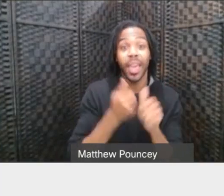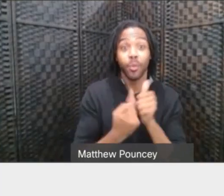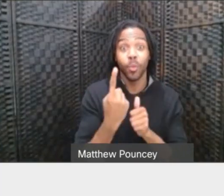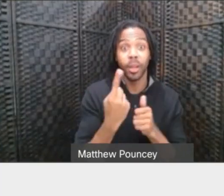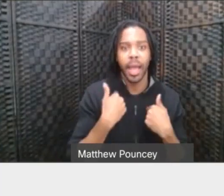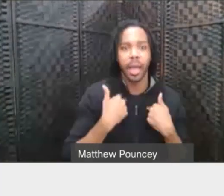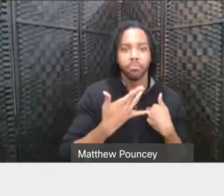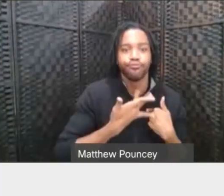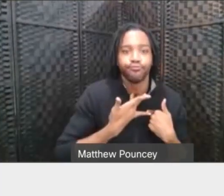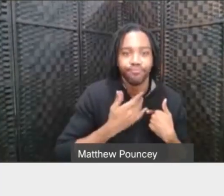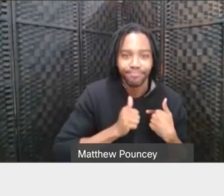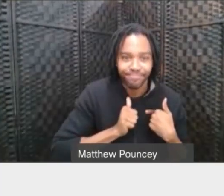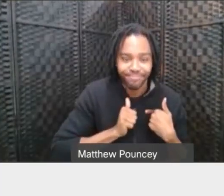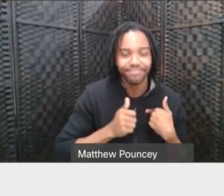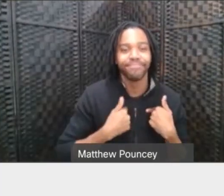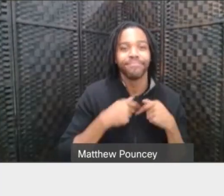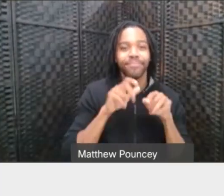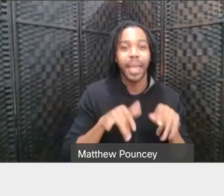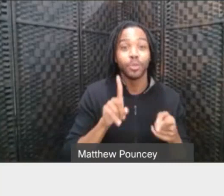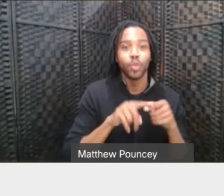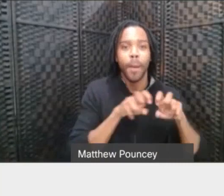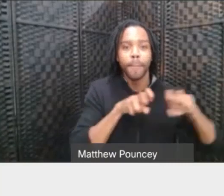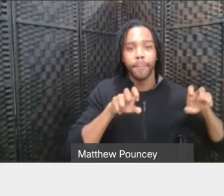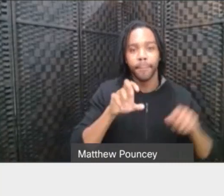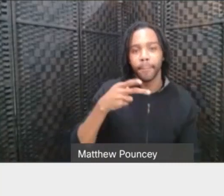panelists. So here's the link.